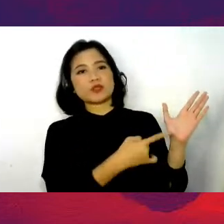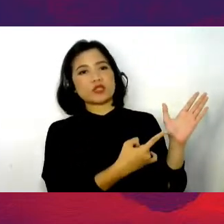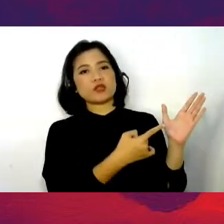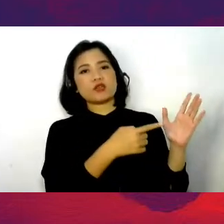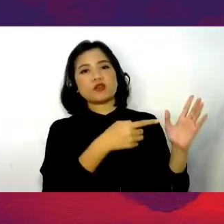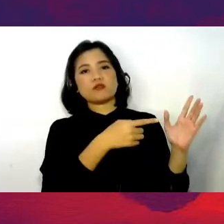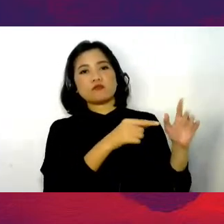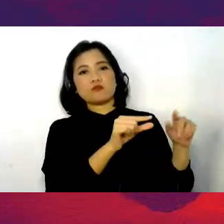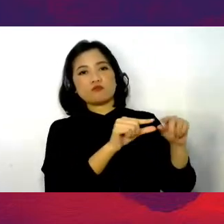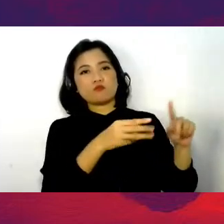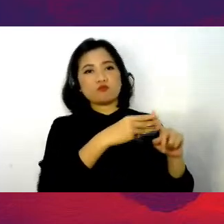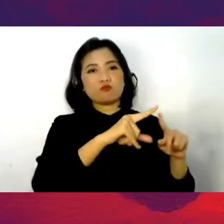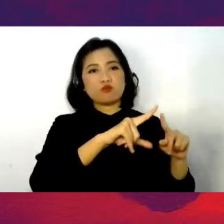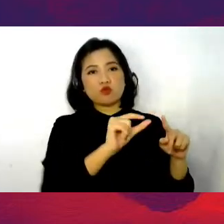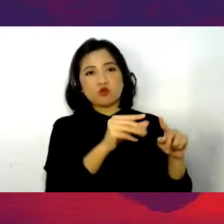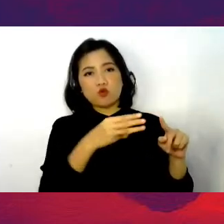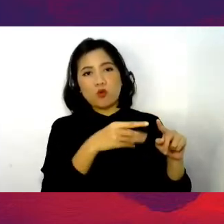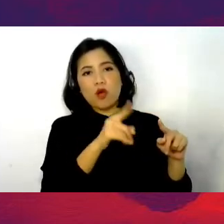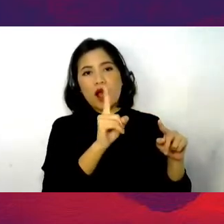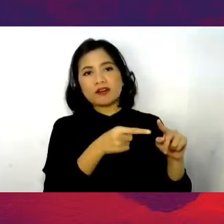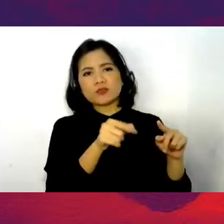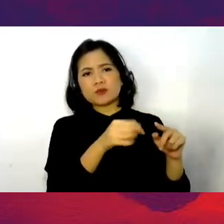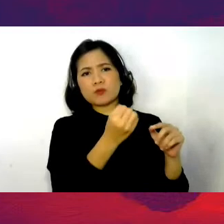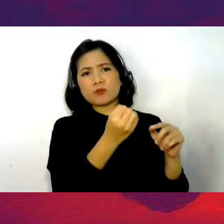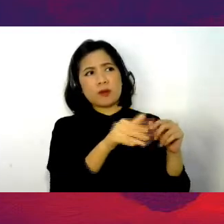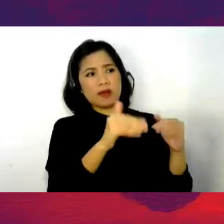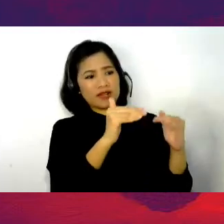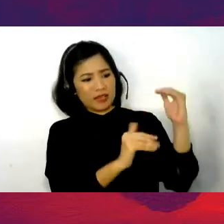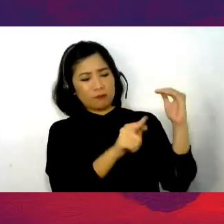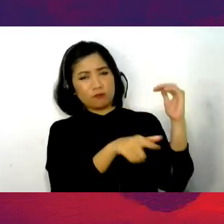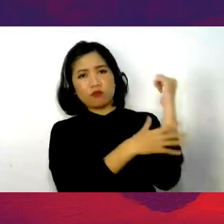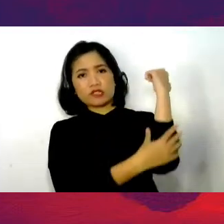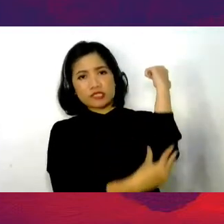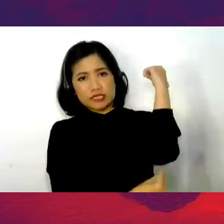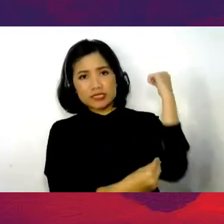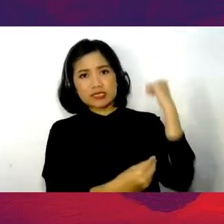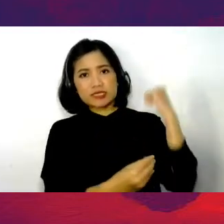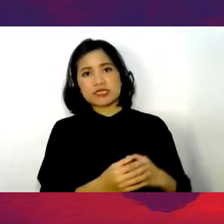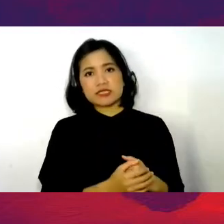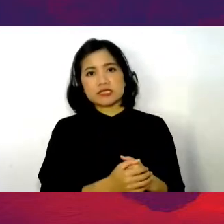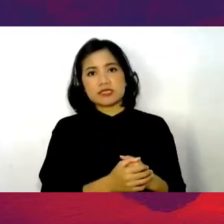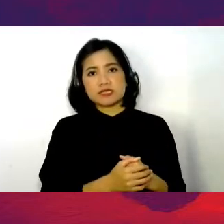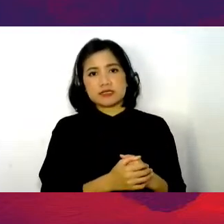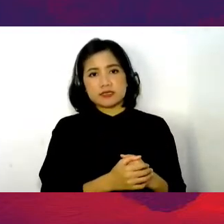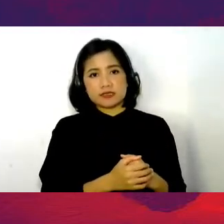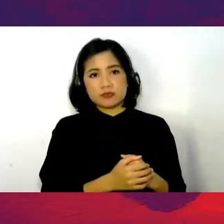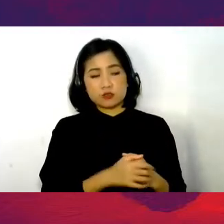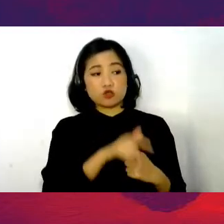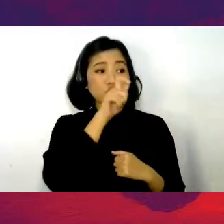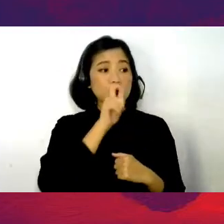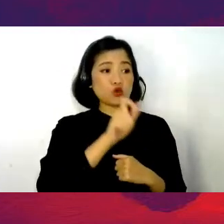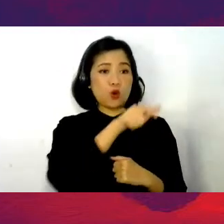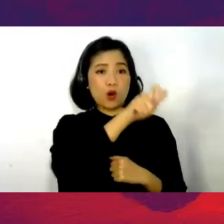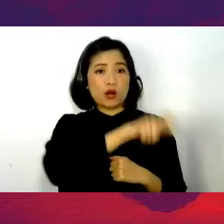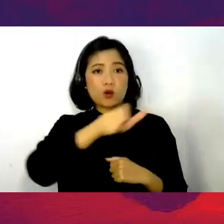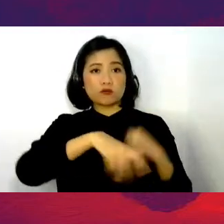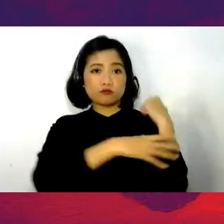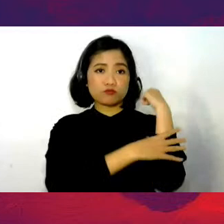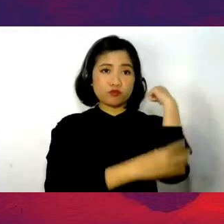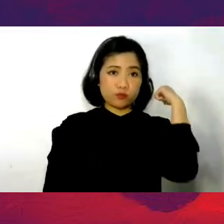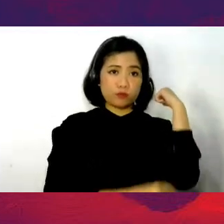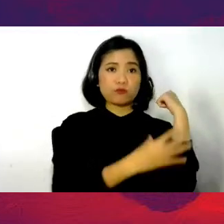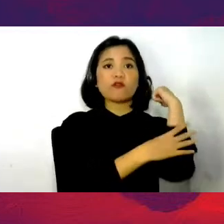What that does is it says if you have a lot of people with big gaps, squaring it keeps that big. For the rest of the people, it becomes very